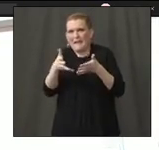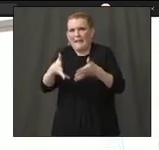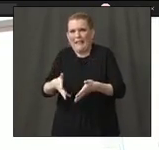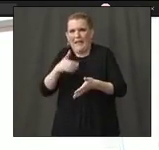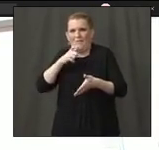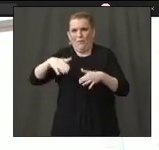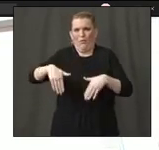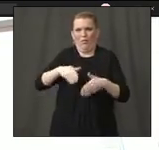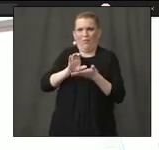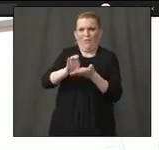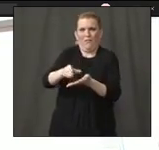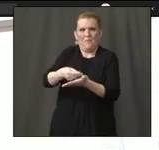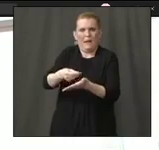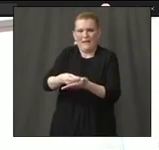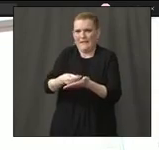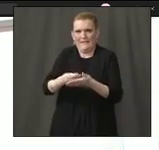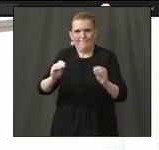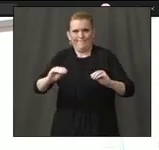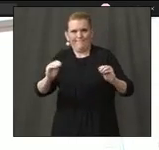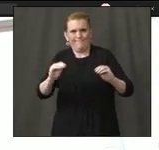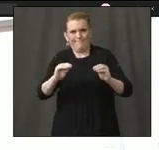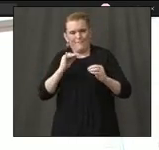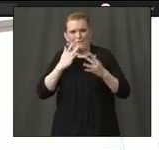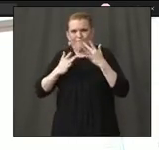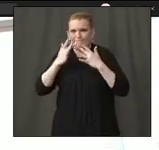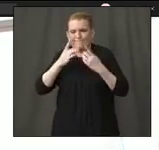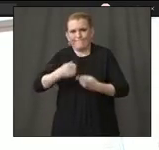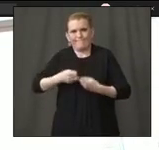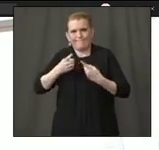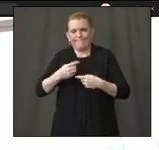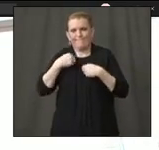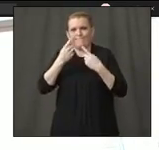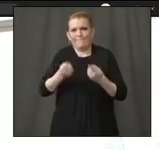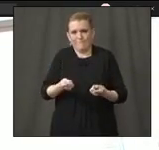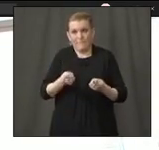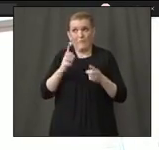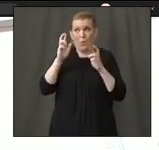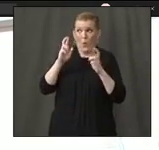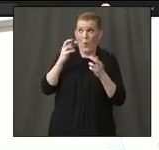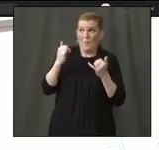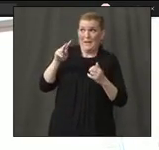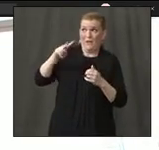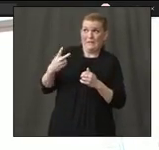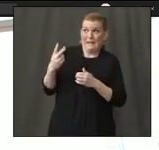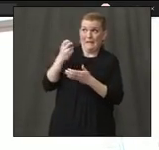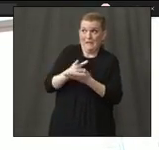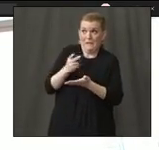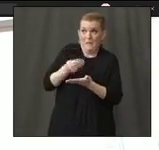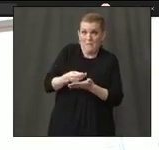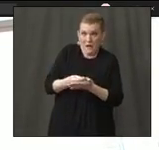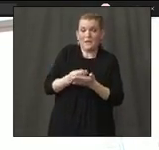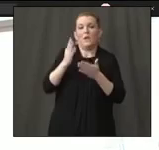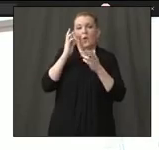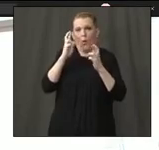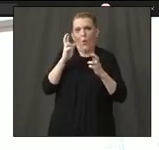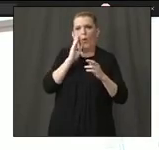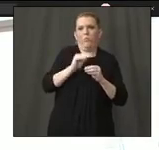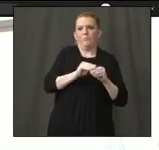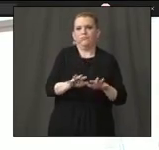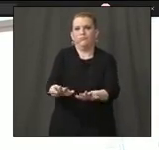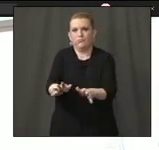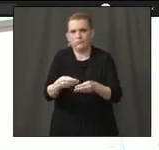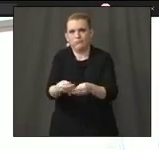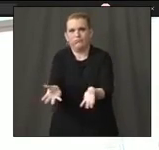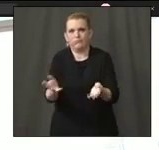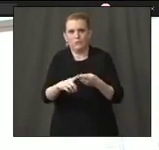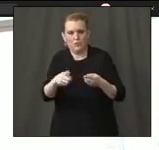that have not been able to access these dollars. But again, through the second round, we hope to change that. We have been trending on